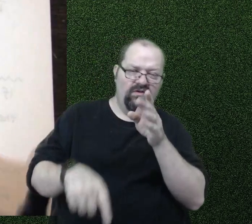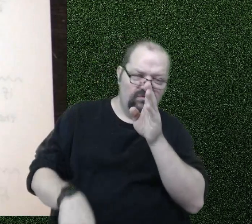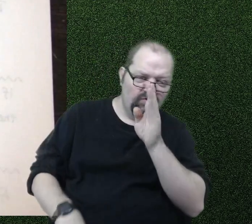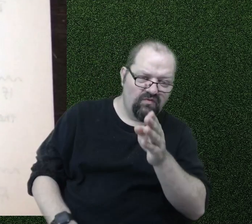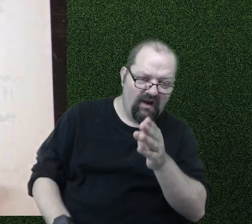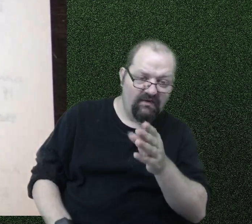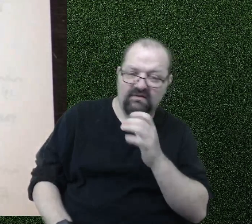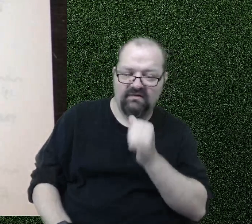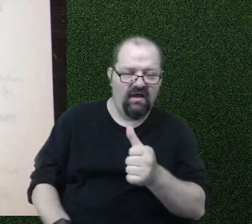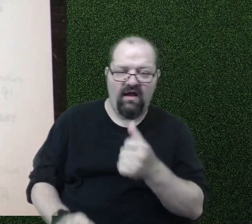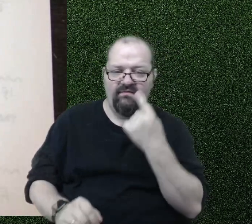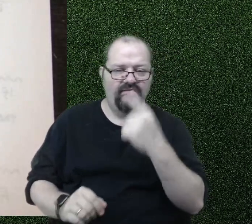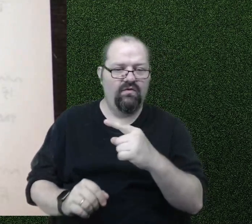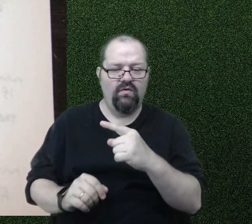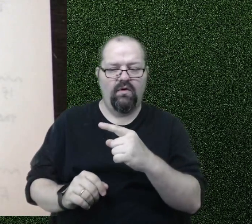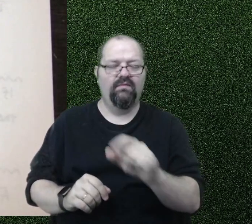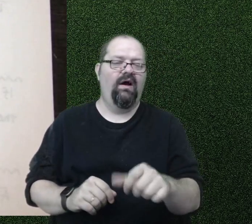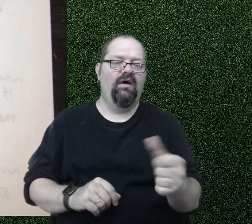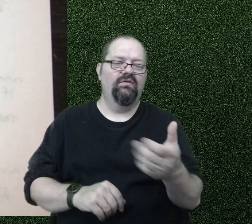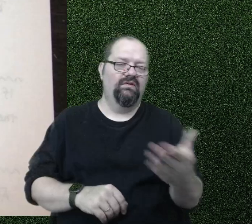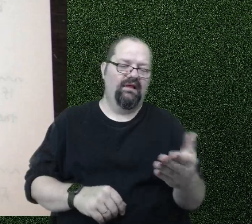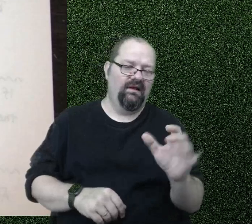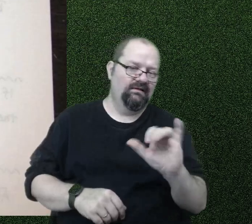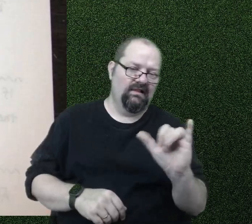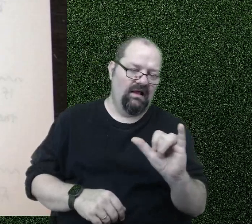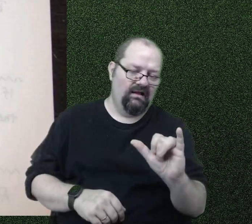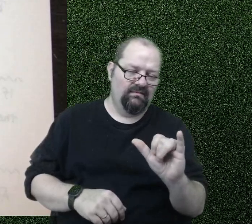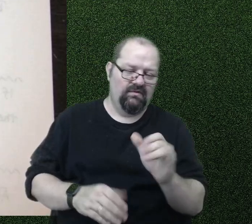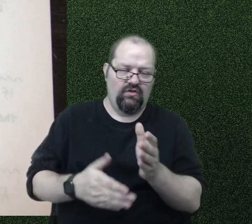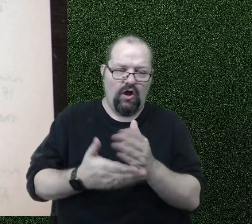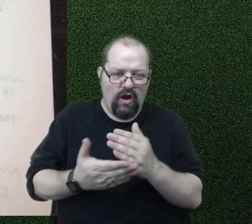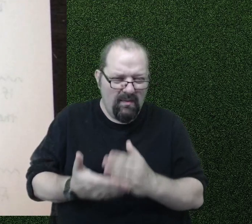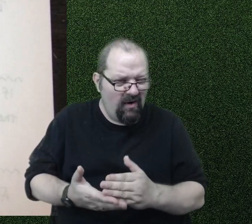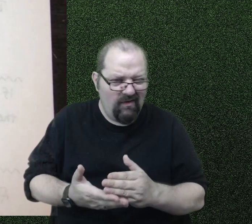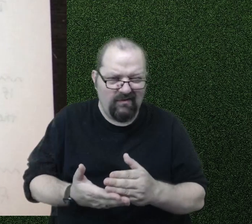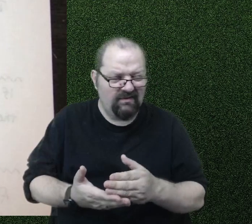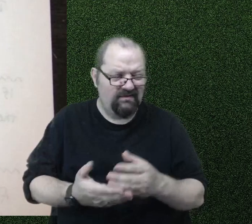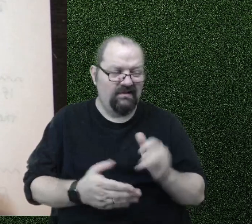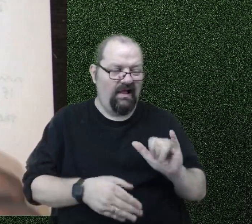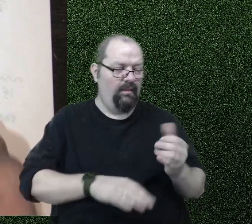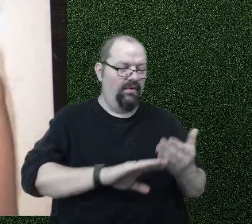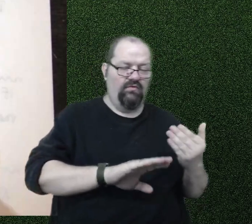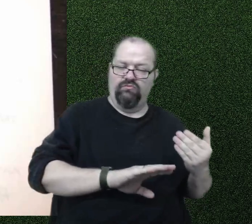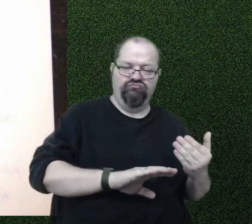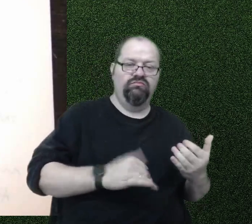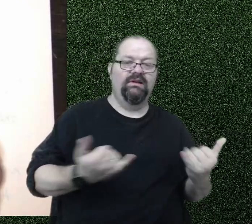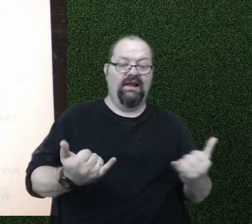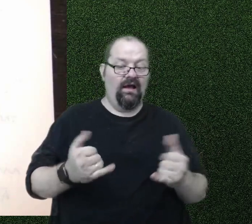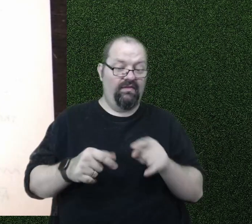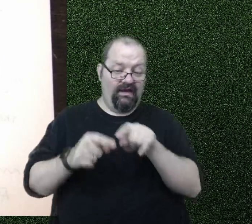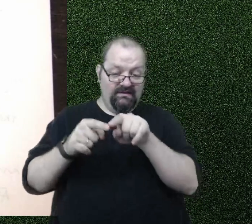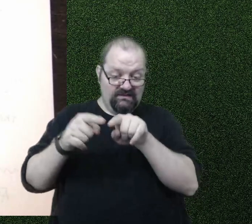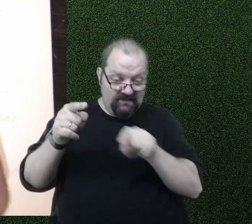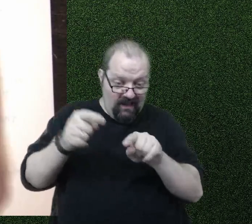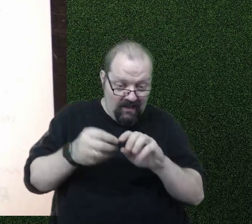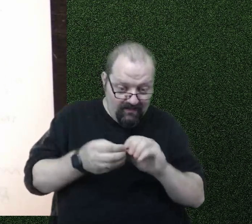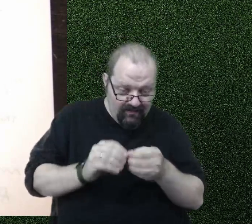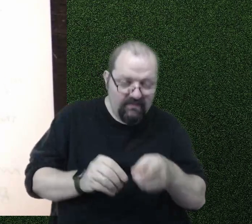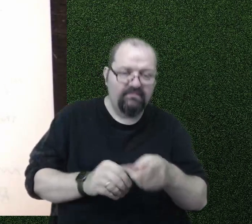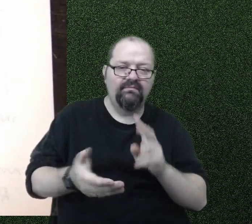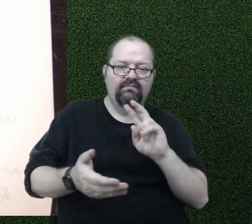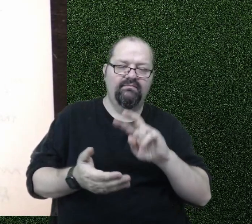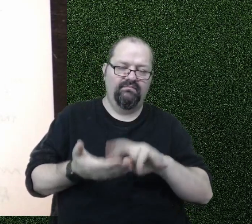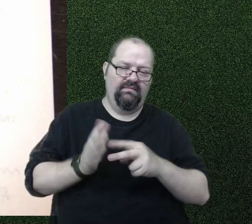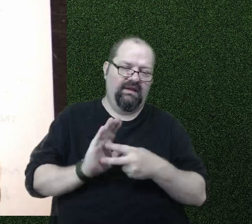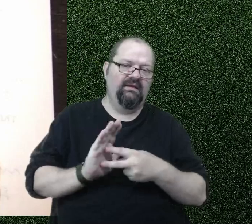to indicate other things like the components or anything like that. So keep that in mind. This is sum of forces in